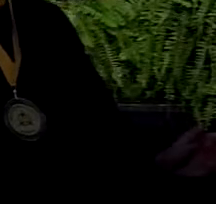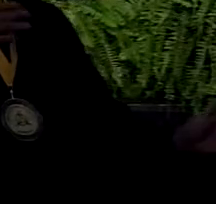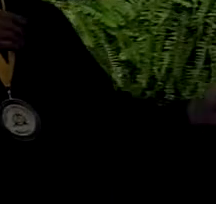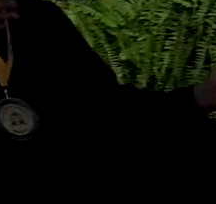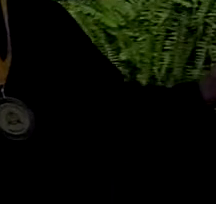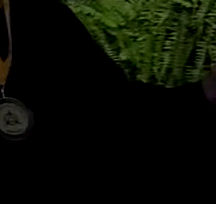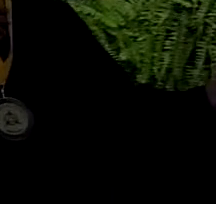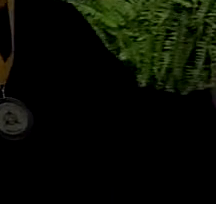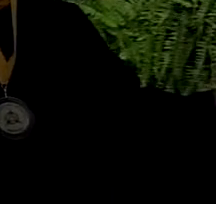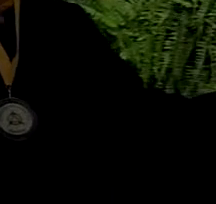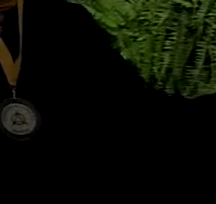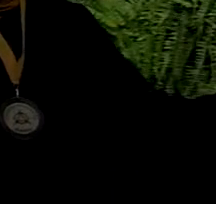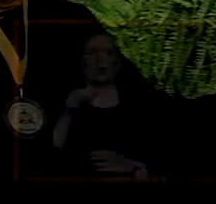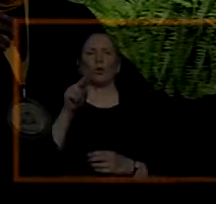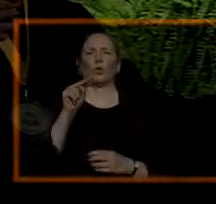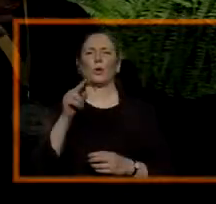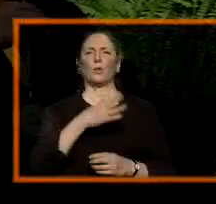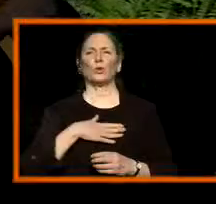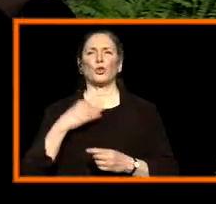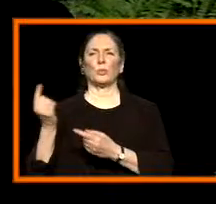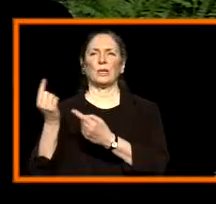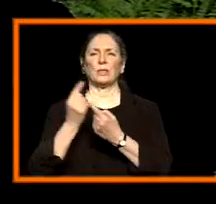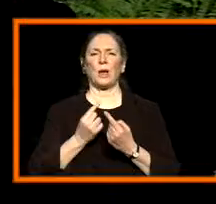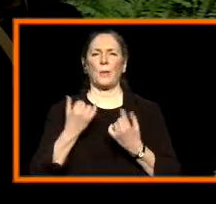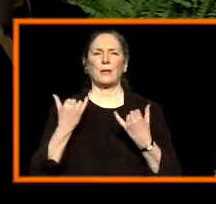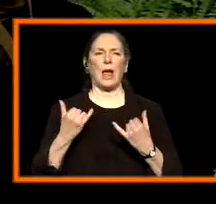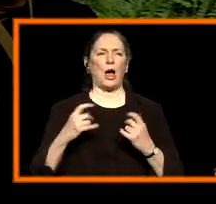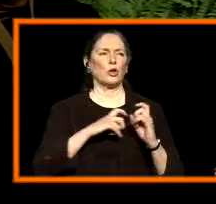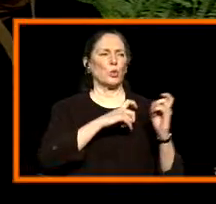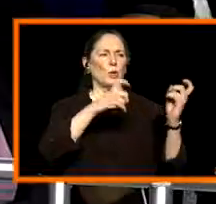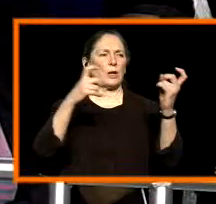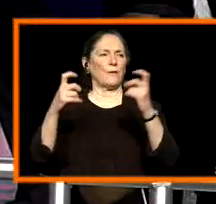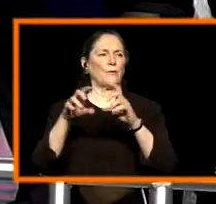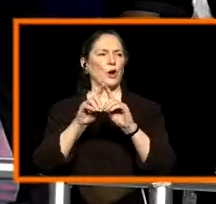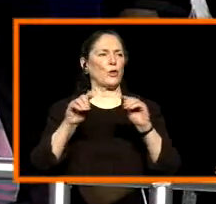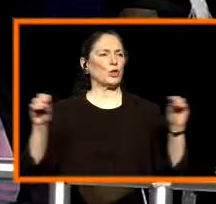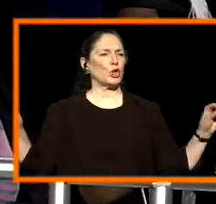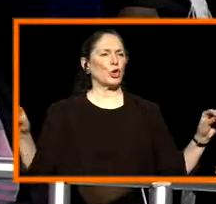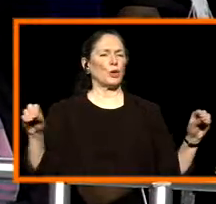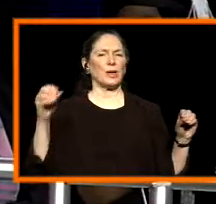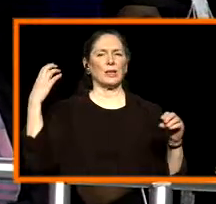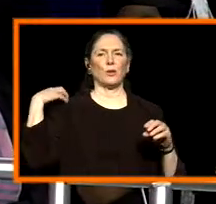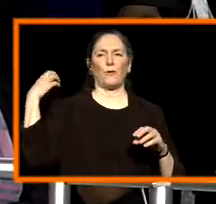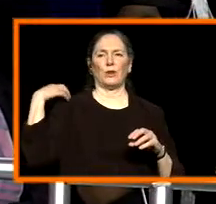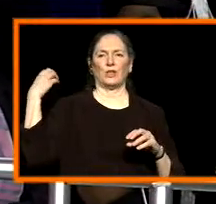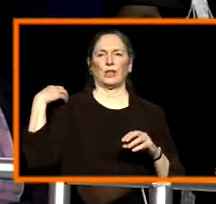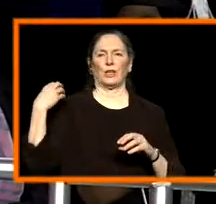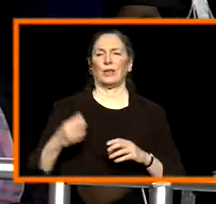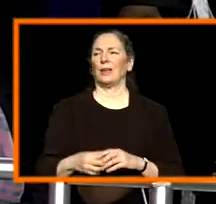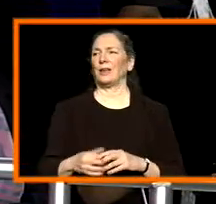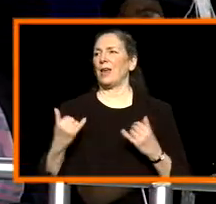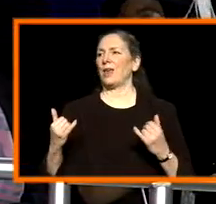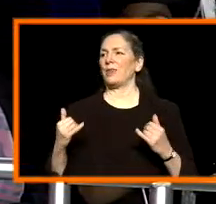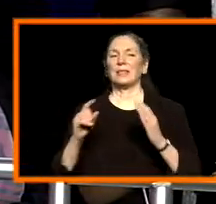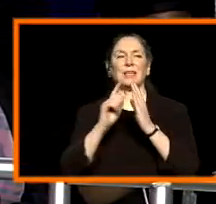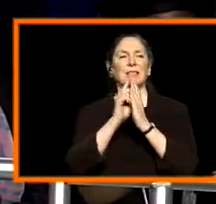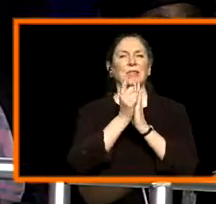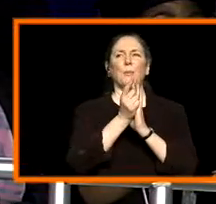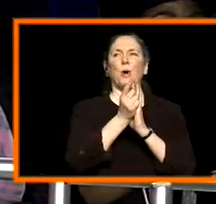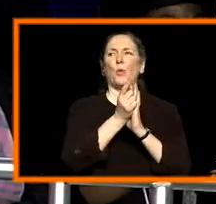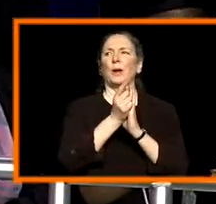And Dr. Green, would you please come up? You will now confer the degrees officially. This is the